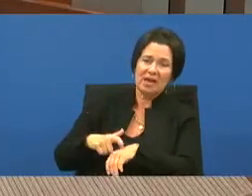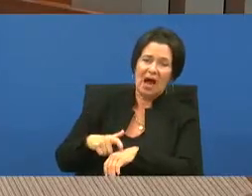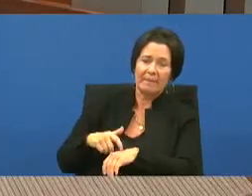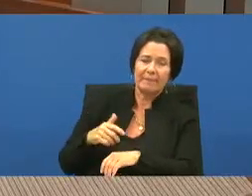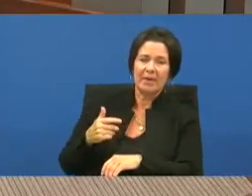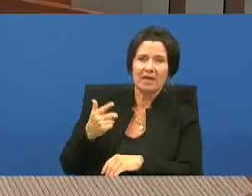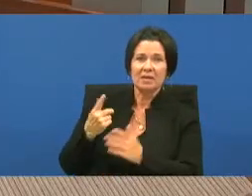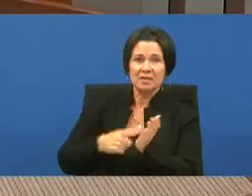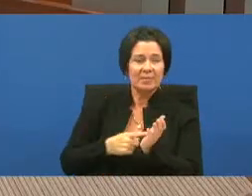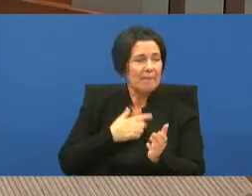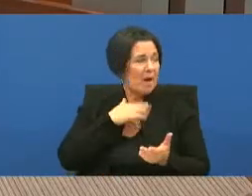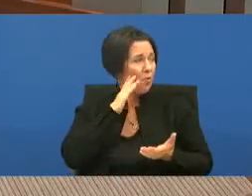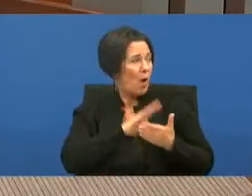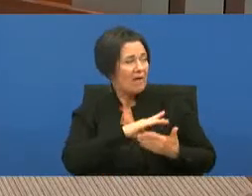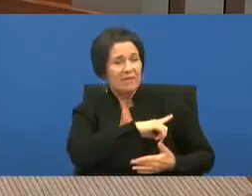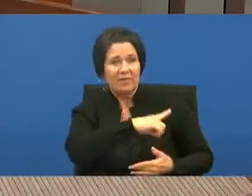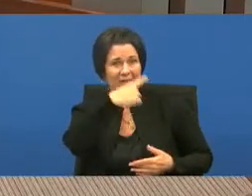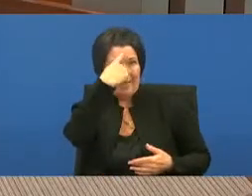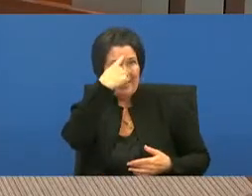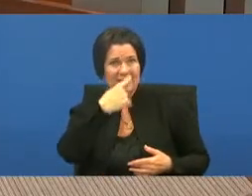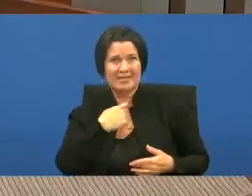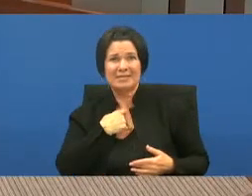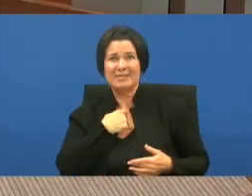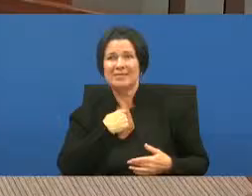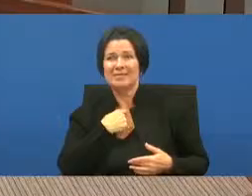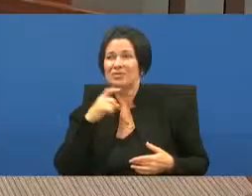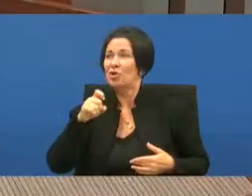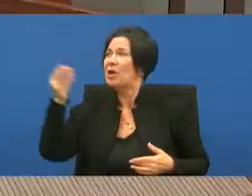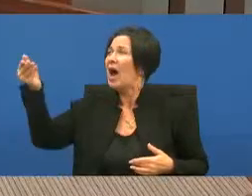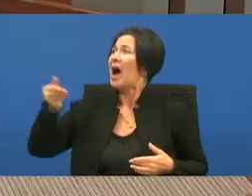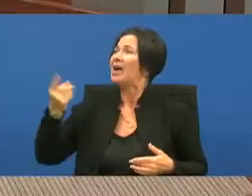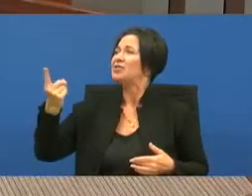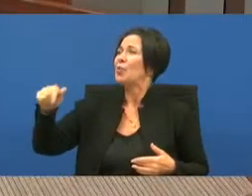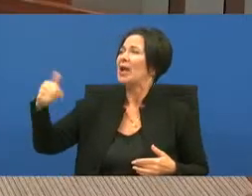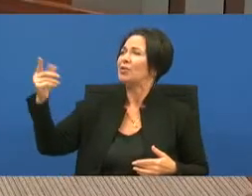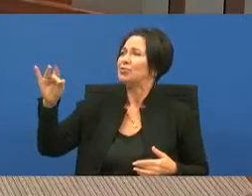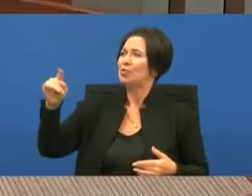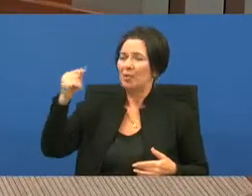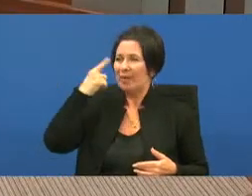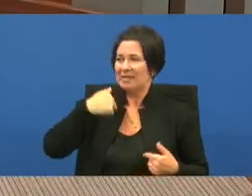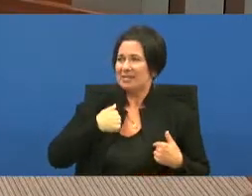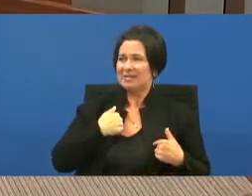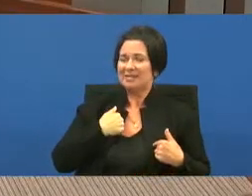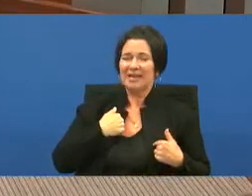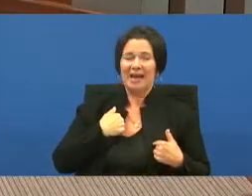there's a lot of things my wife think I can do, and I hire somebody else to do them because I really don't want to.